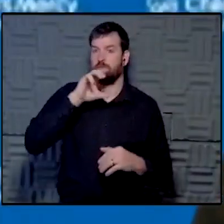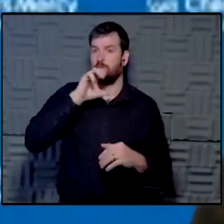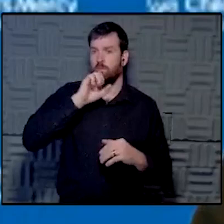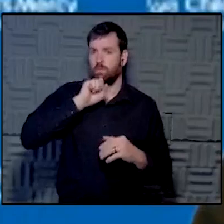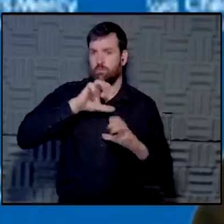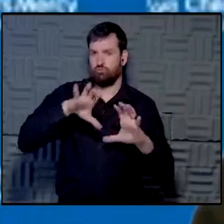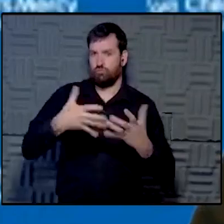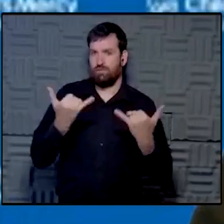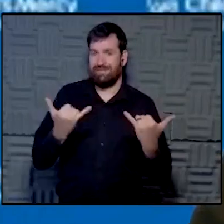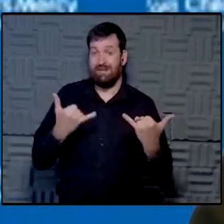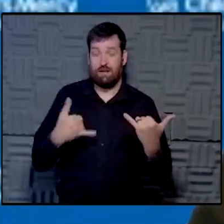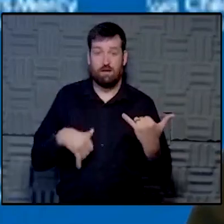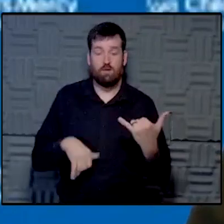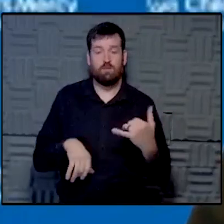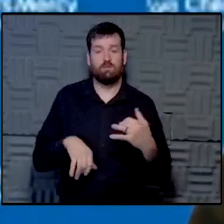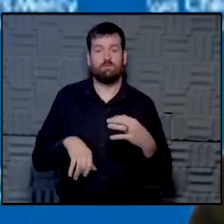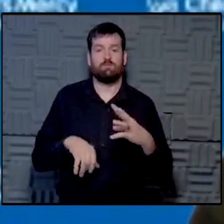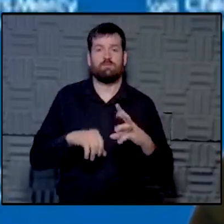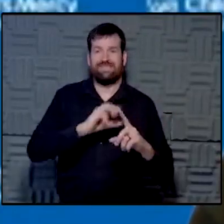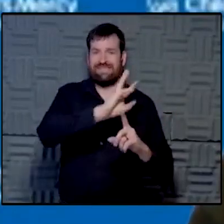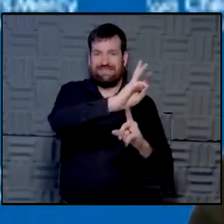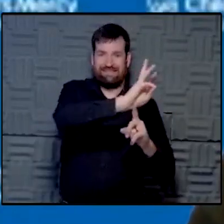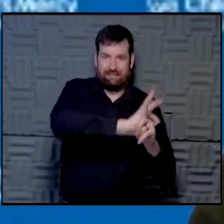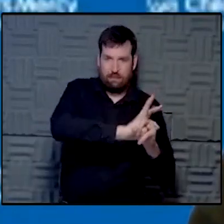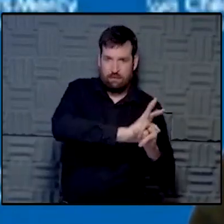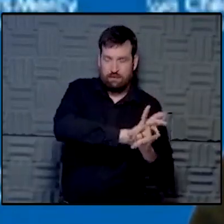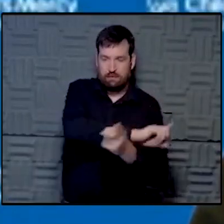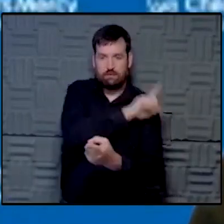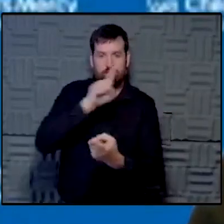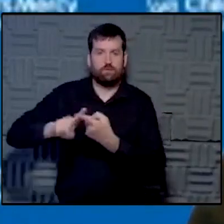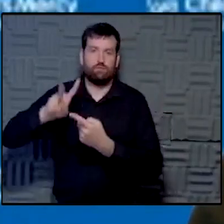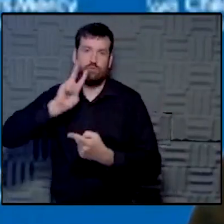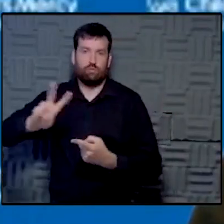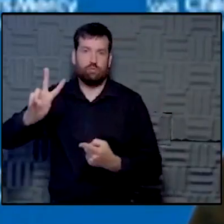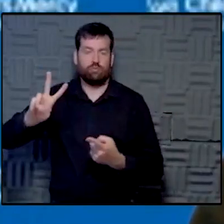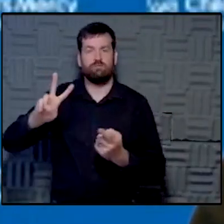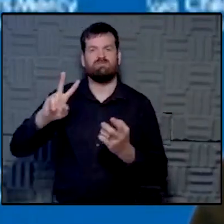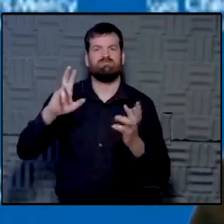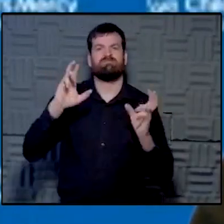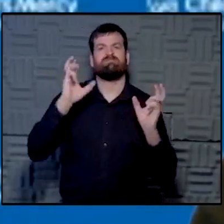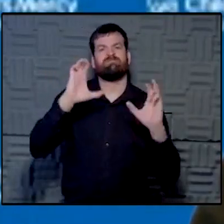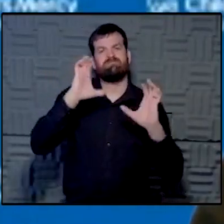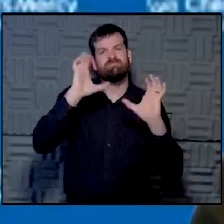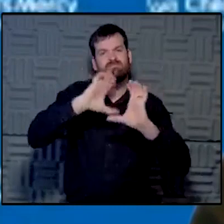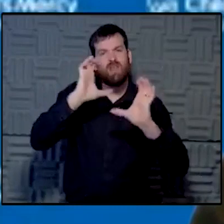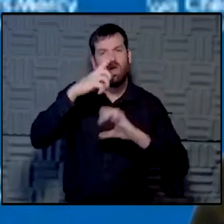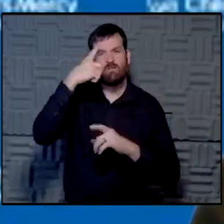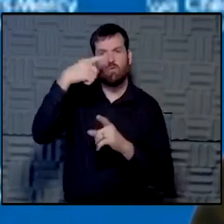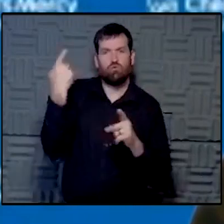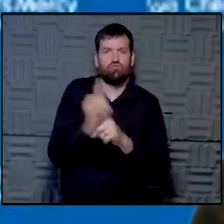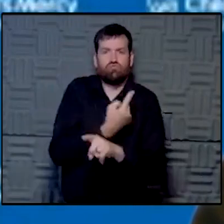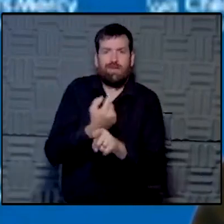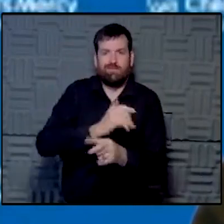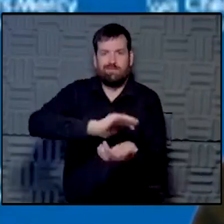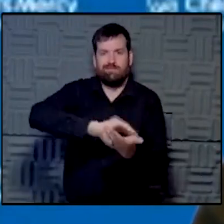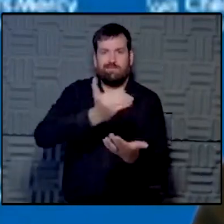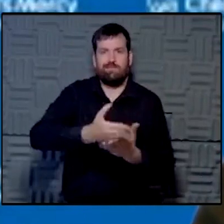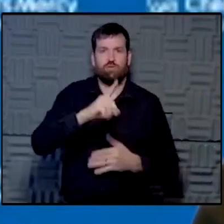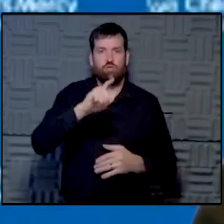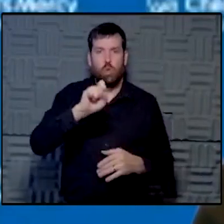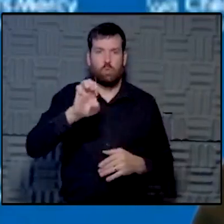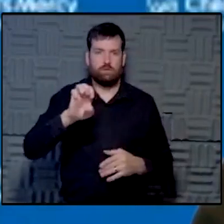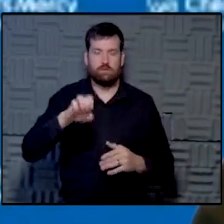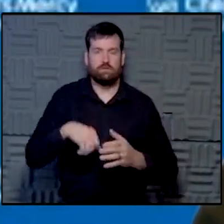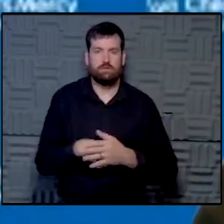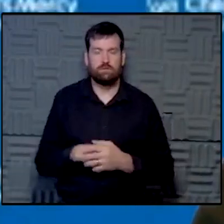care of right now, Children's Mercy, 6 months to 2. We're doing what's called the dose finding. So we're looking for the correct dose to move